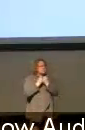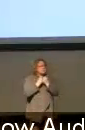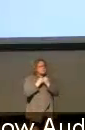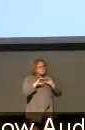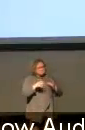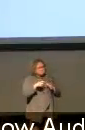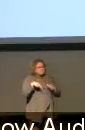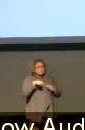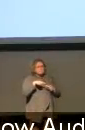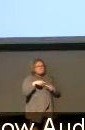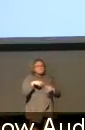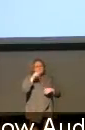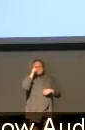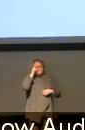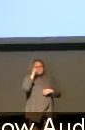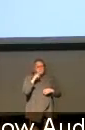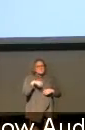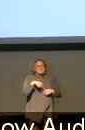our